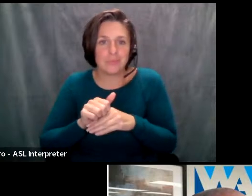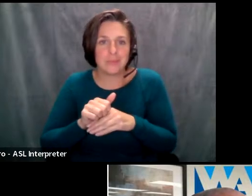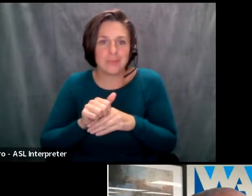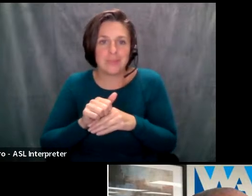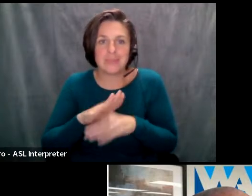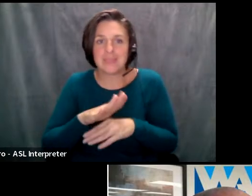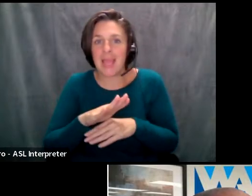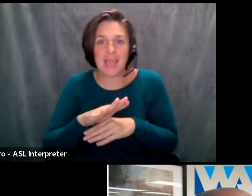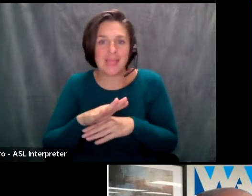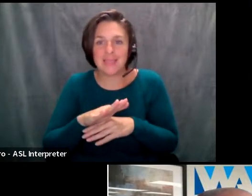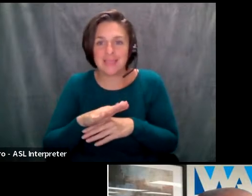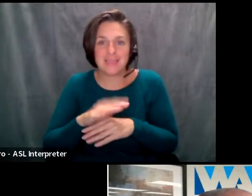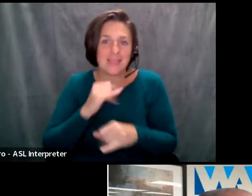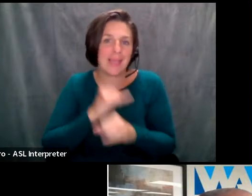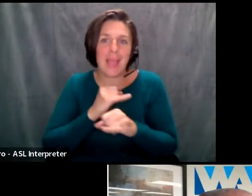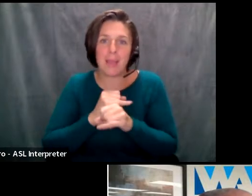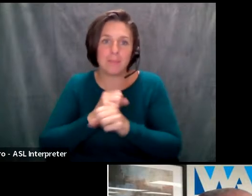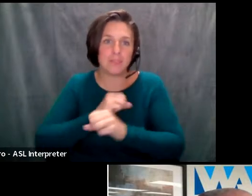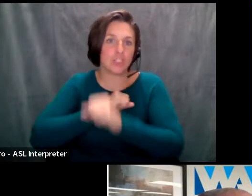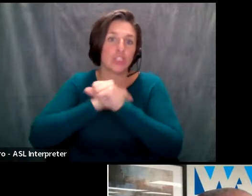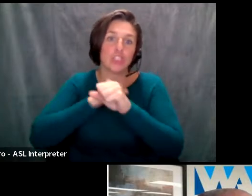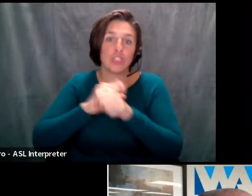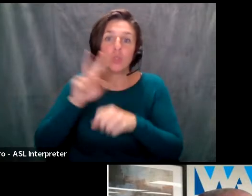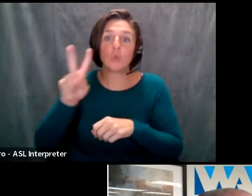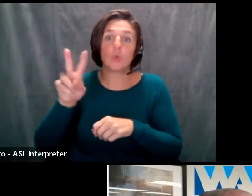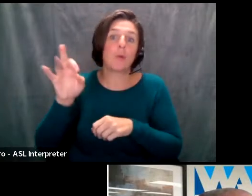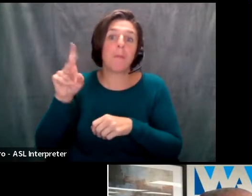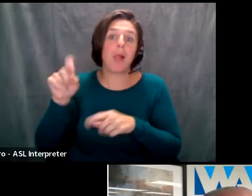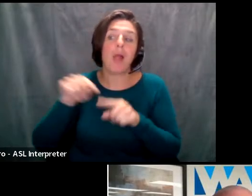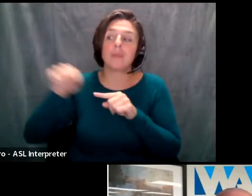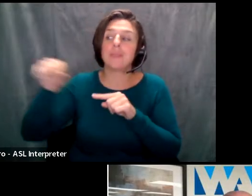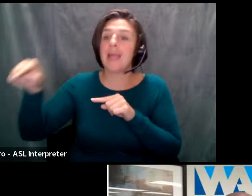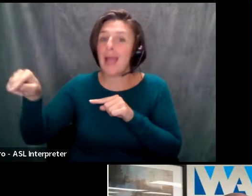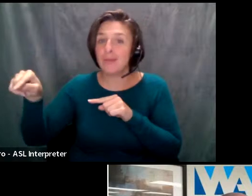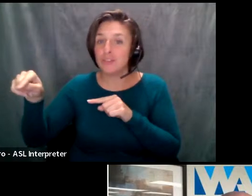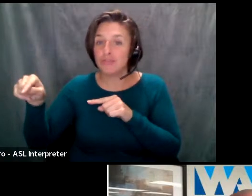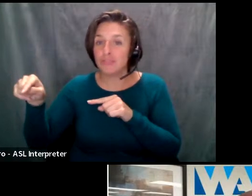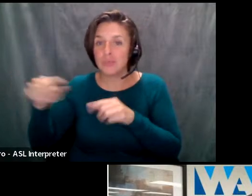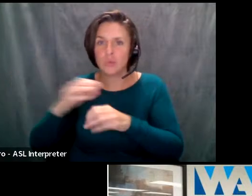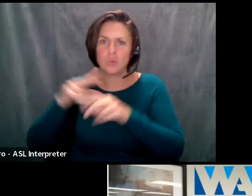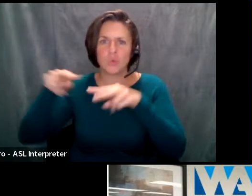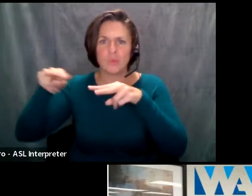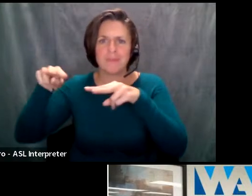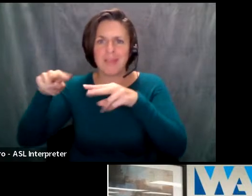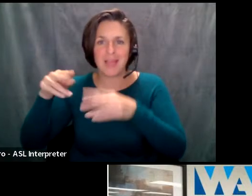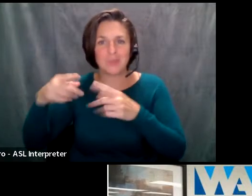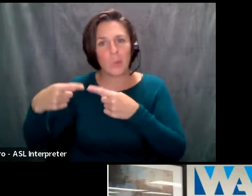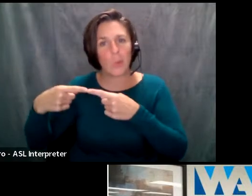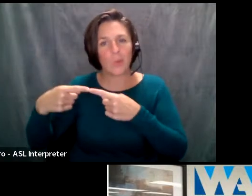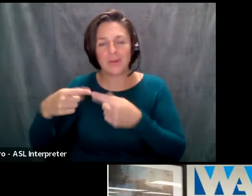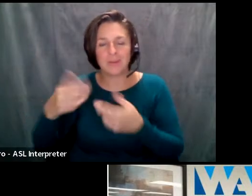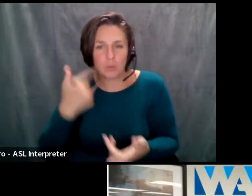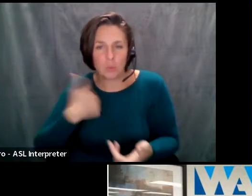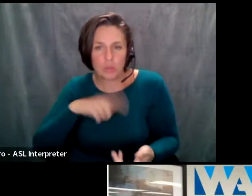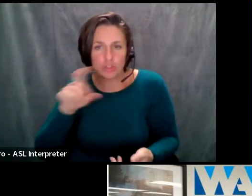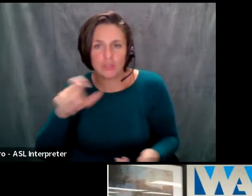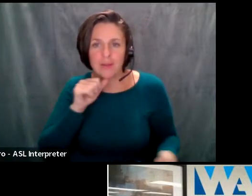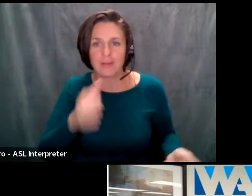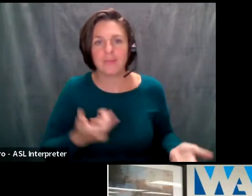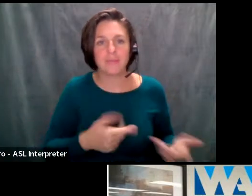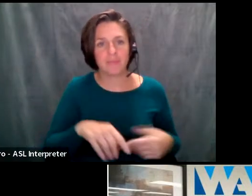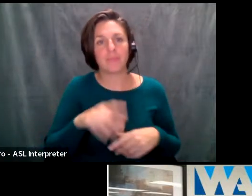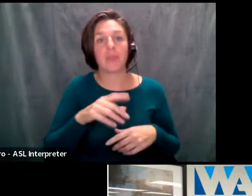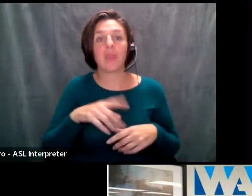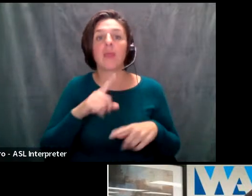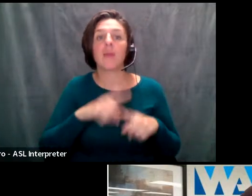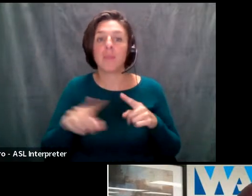campus security 2 blocks down the street to supervise a corner because we shouldn't. And so those are some of the things. But if you're going to move